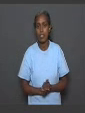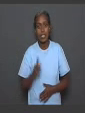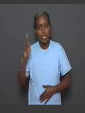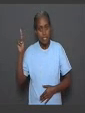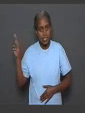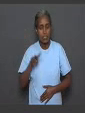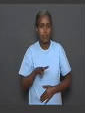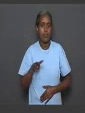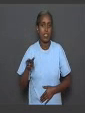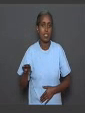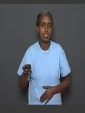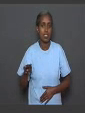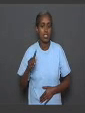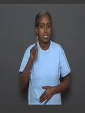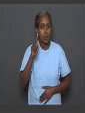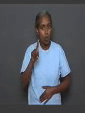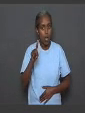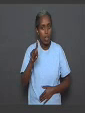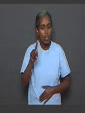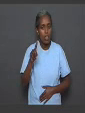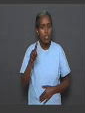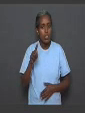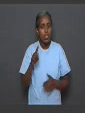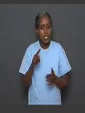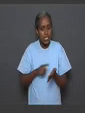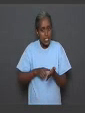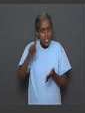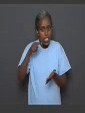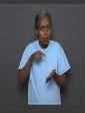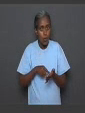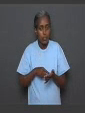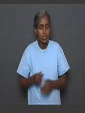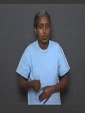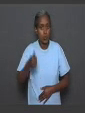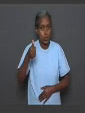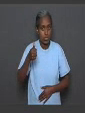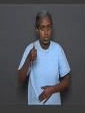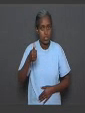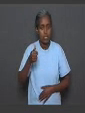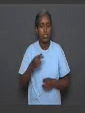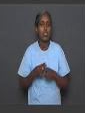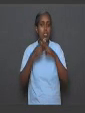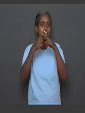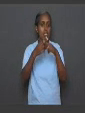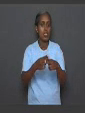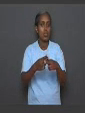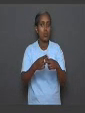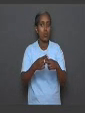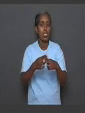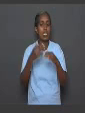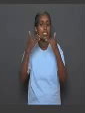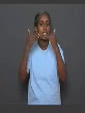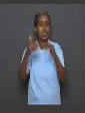these vectors, the one whose initial point is the origin is called the